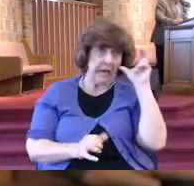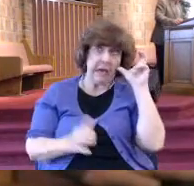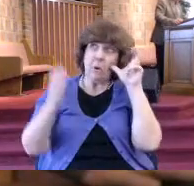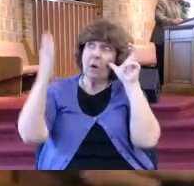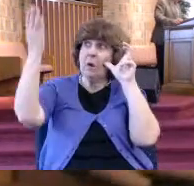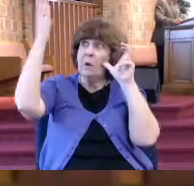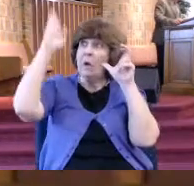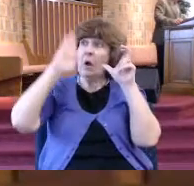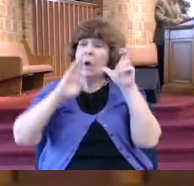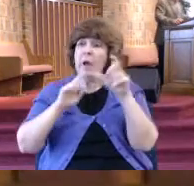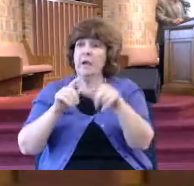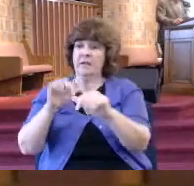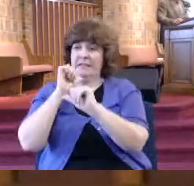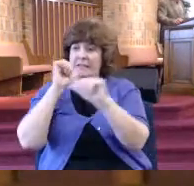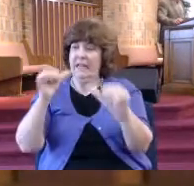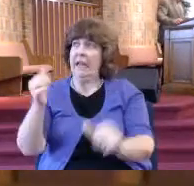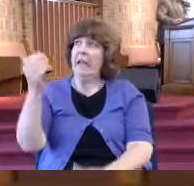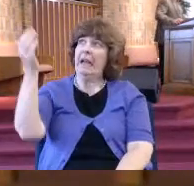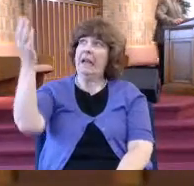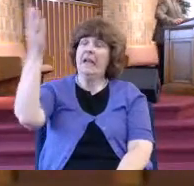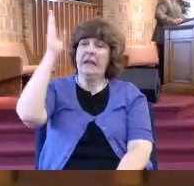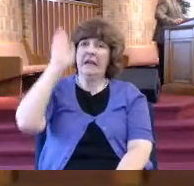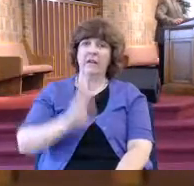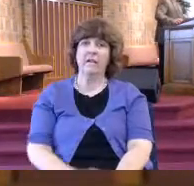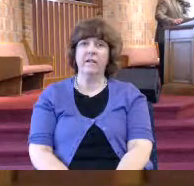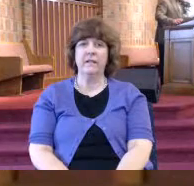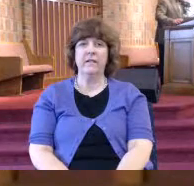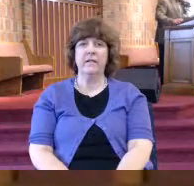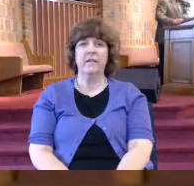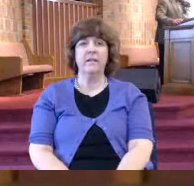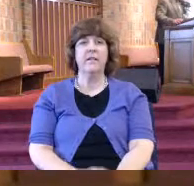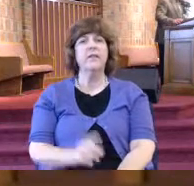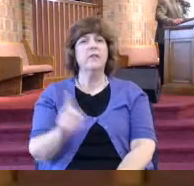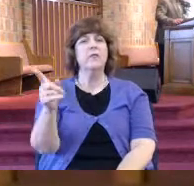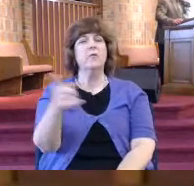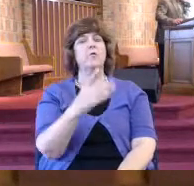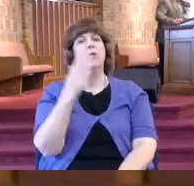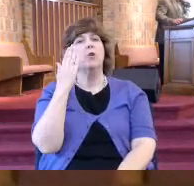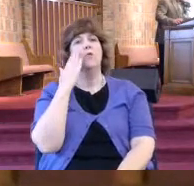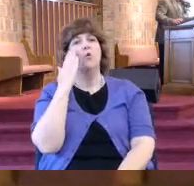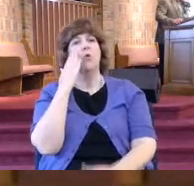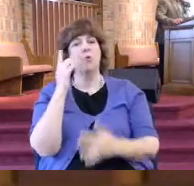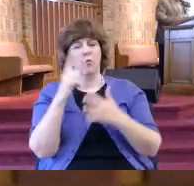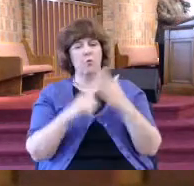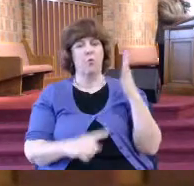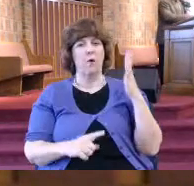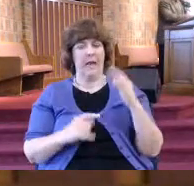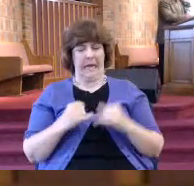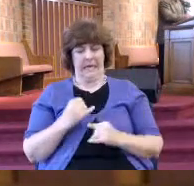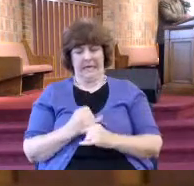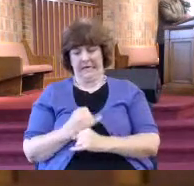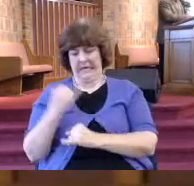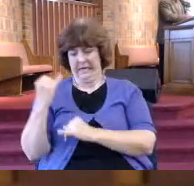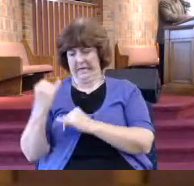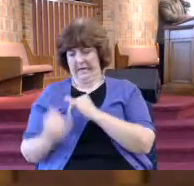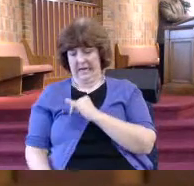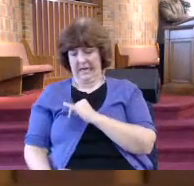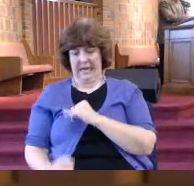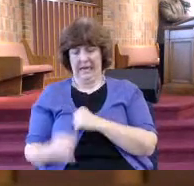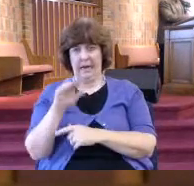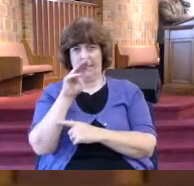I know that you're familiar with the last words that are recorded for us in the Gospel of